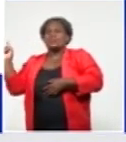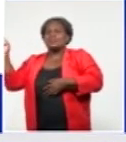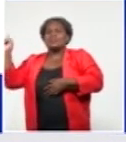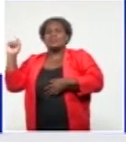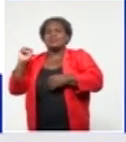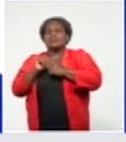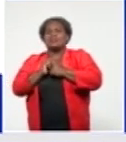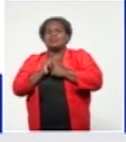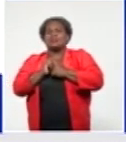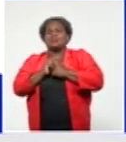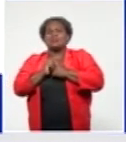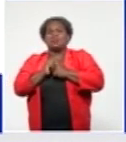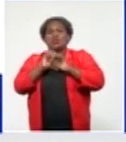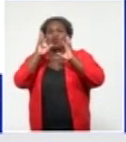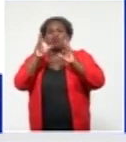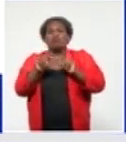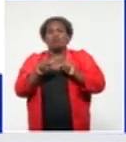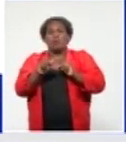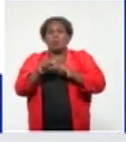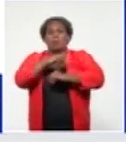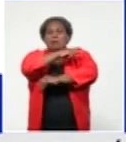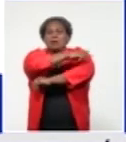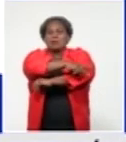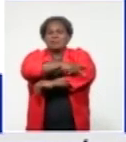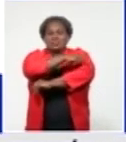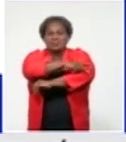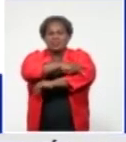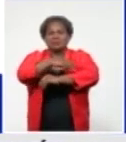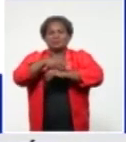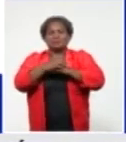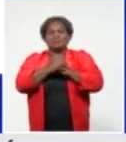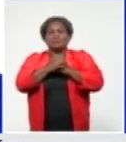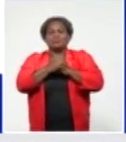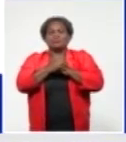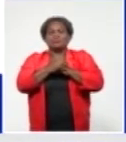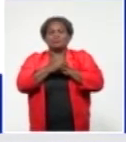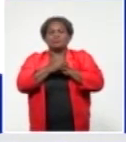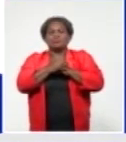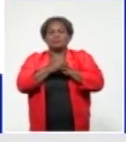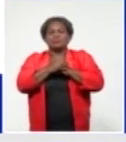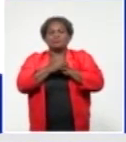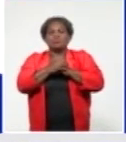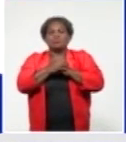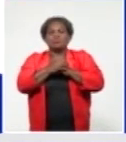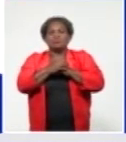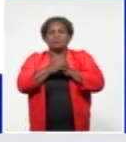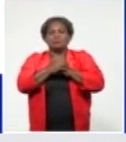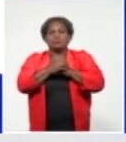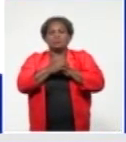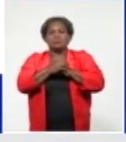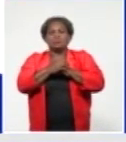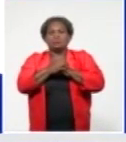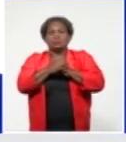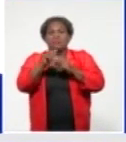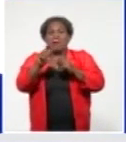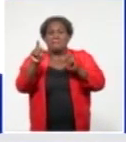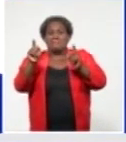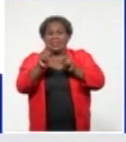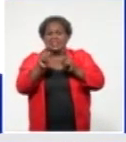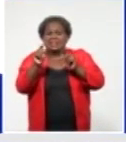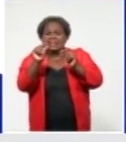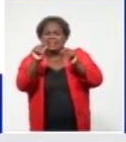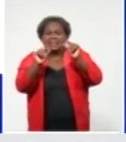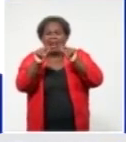the Americas region in general, and Europe. The World Health Organization wants to highlight the situation in the African